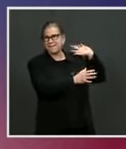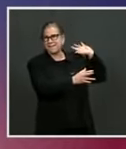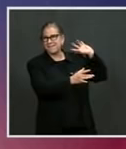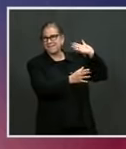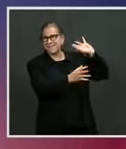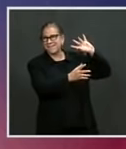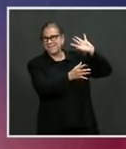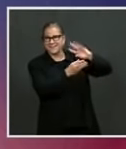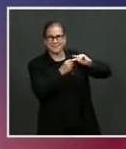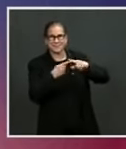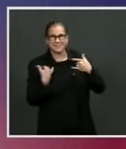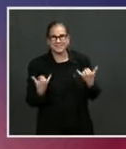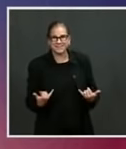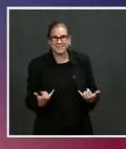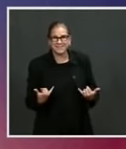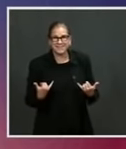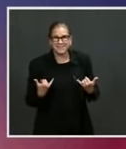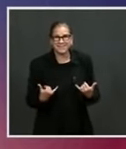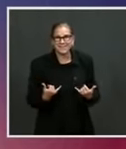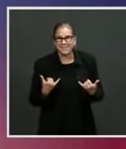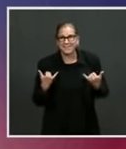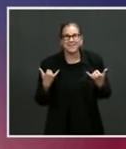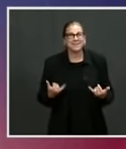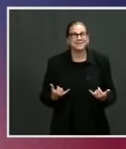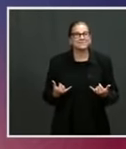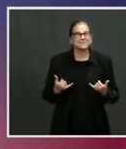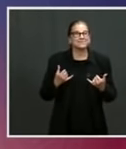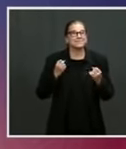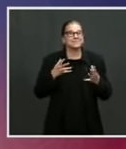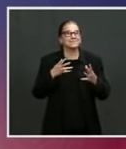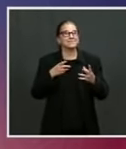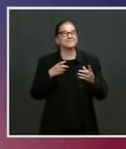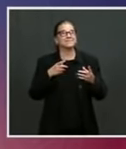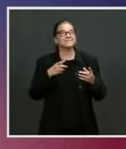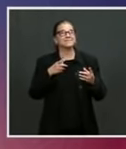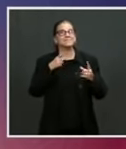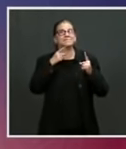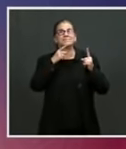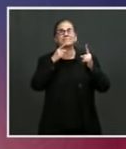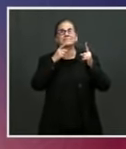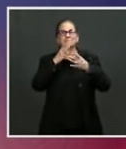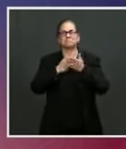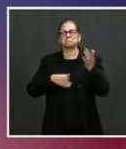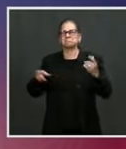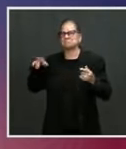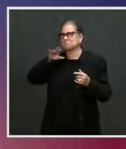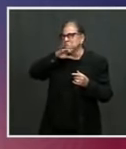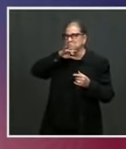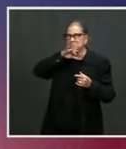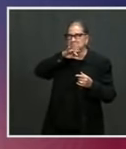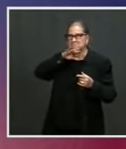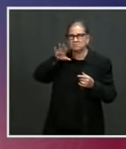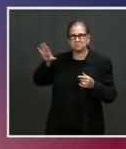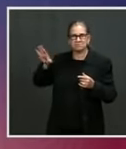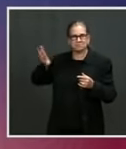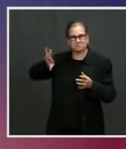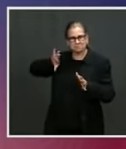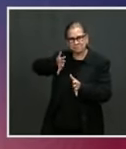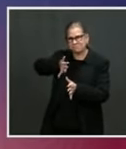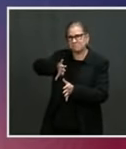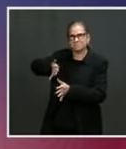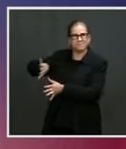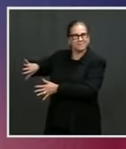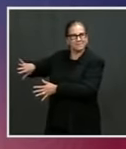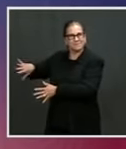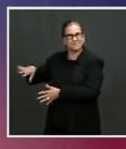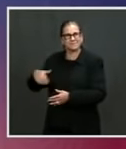many and the greed of the few, between people's right to self-determination and the